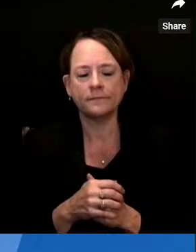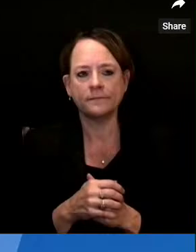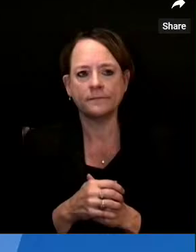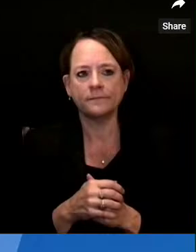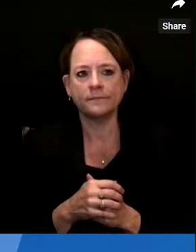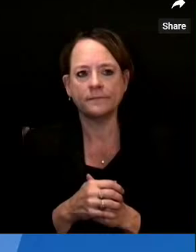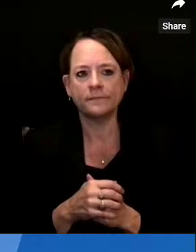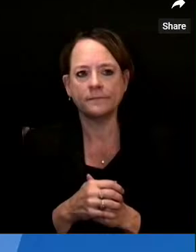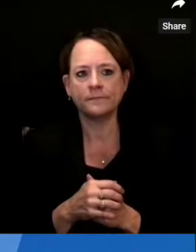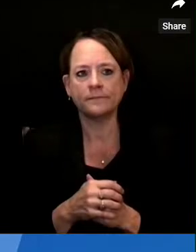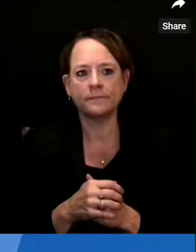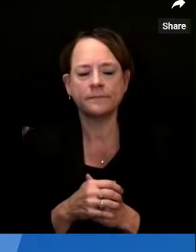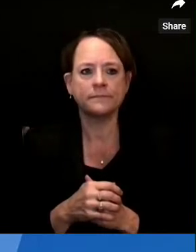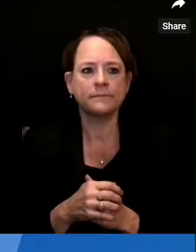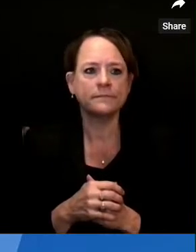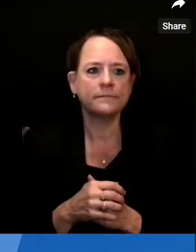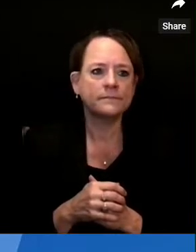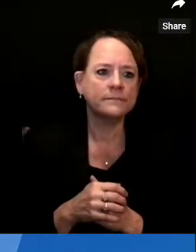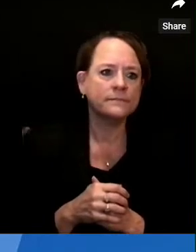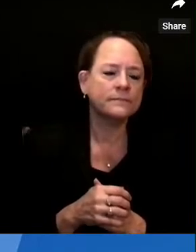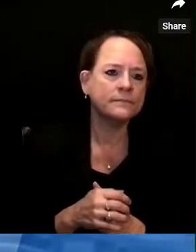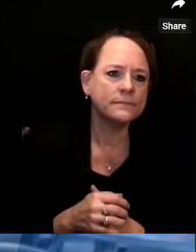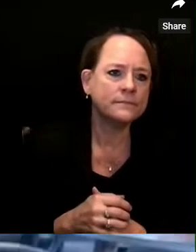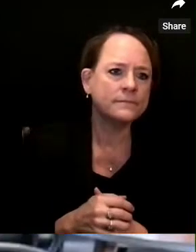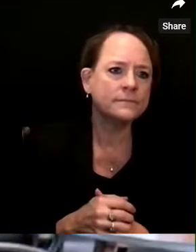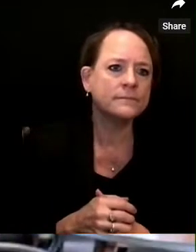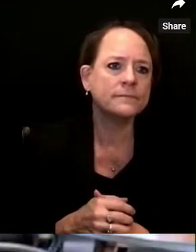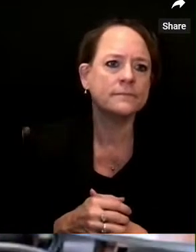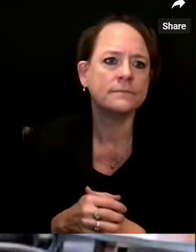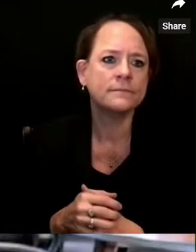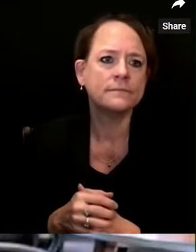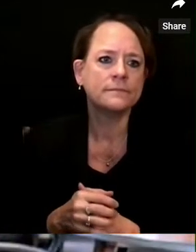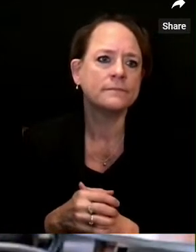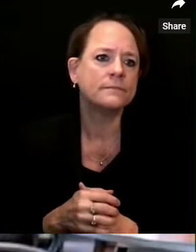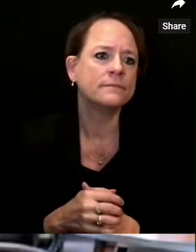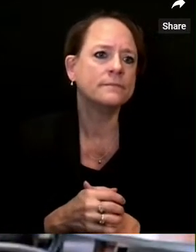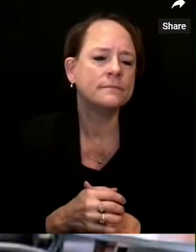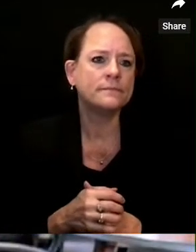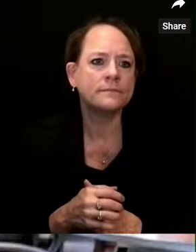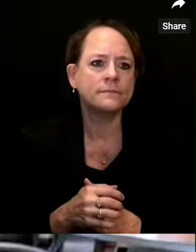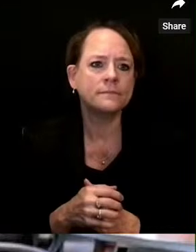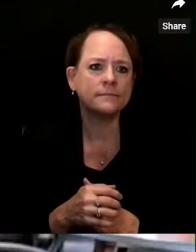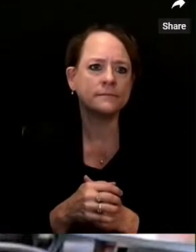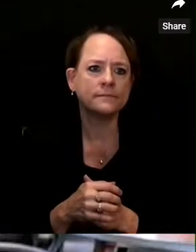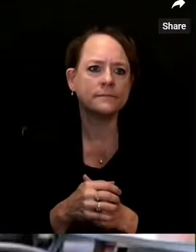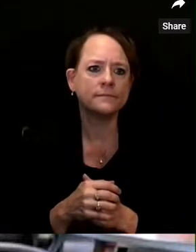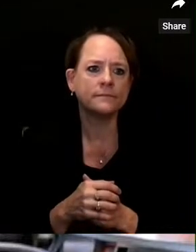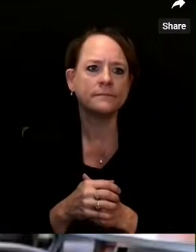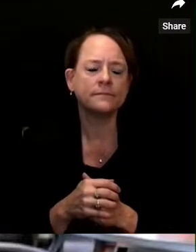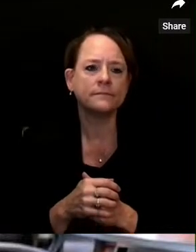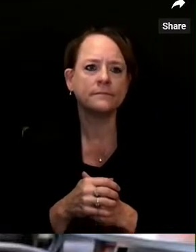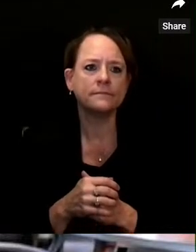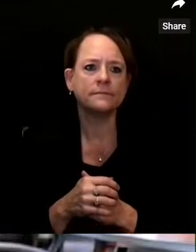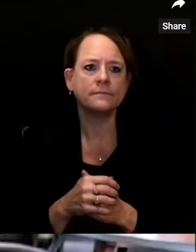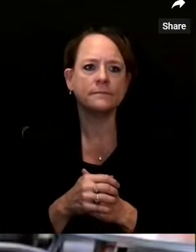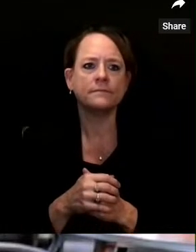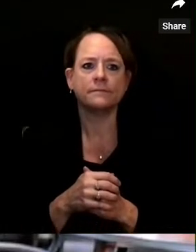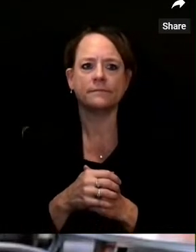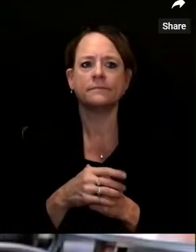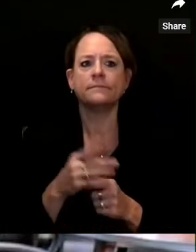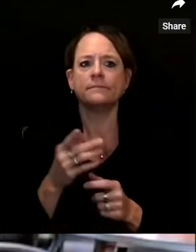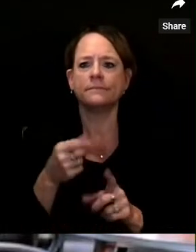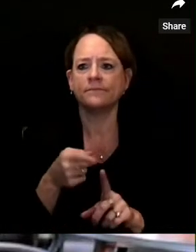Thanks. Sure. Yep. So again, the good news here, similar to our conversation around